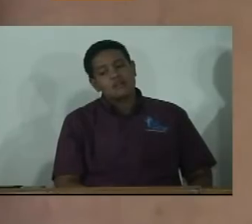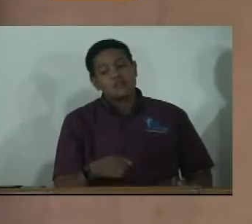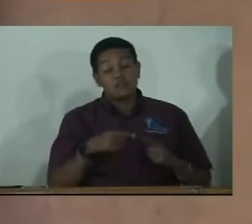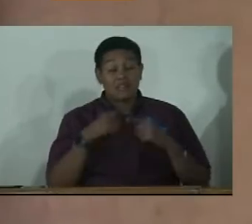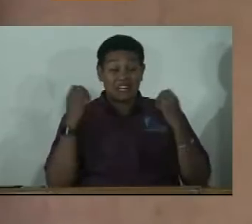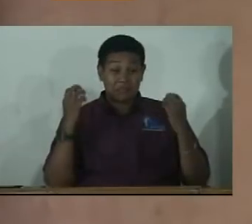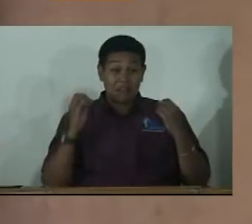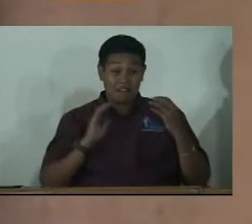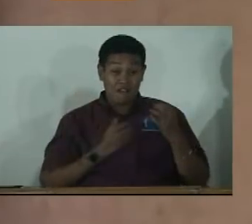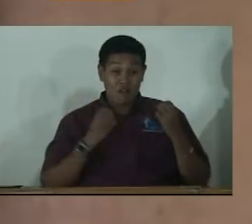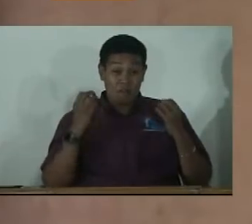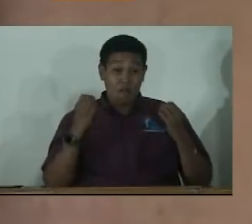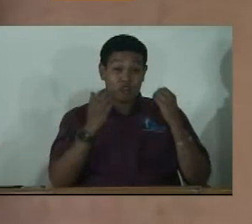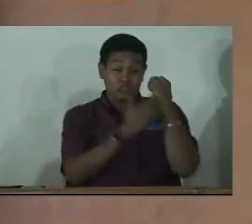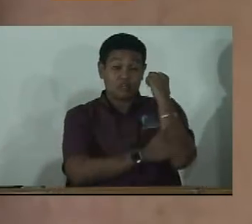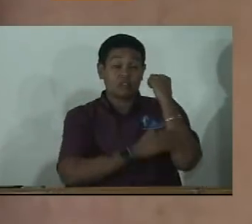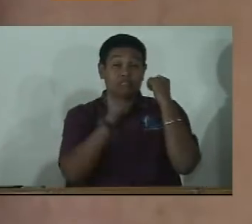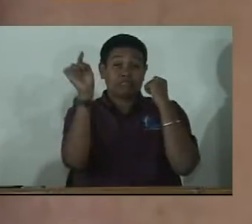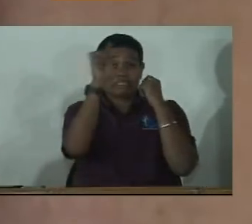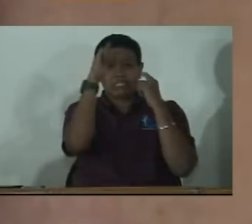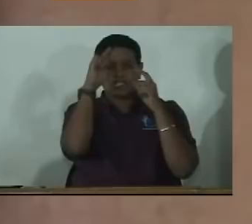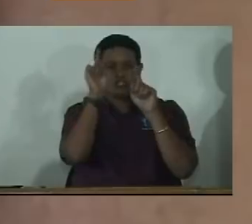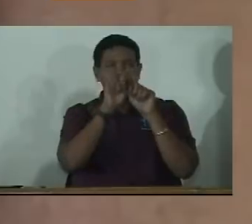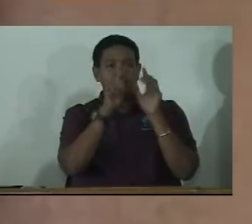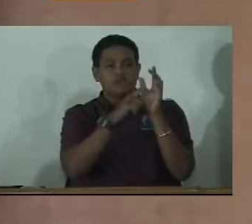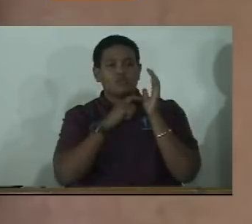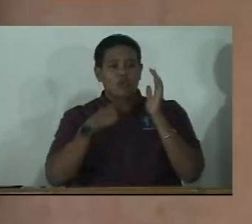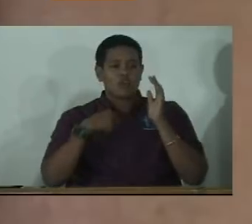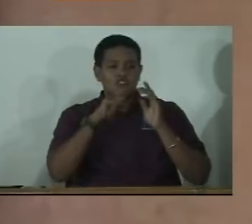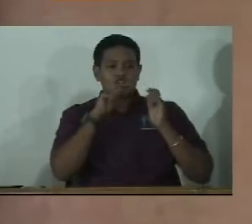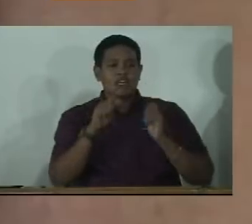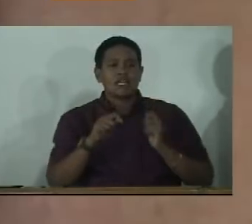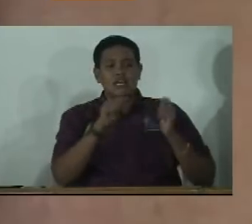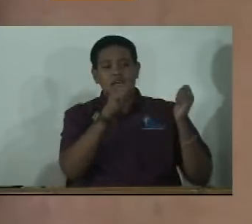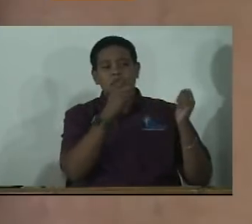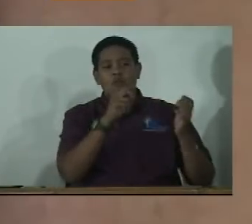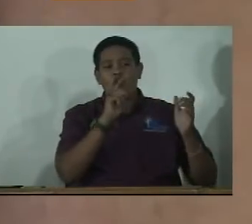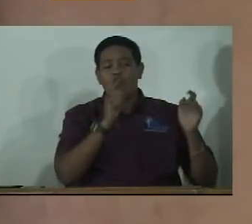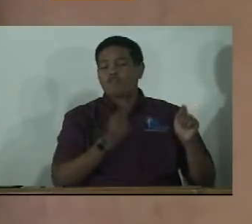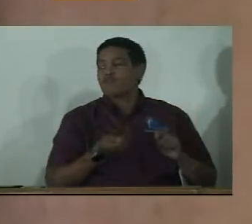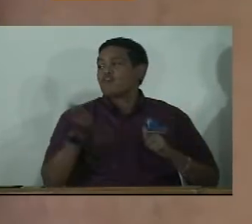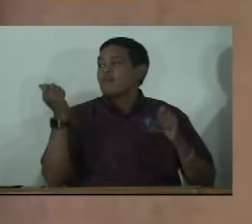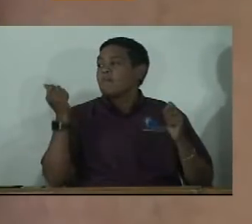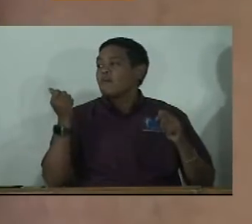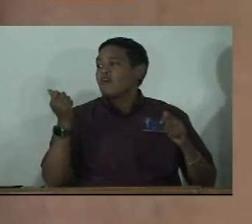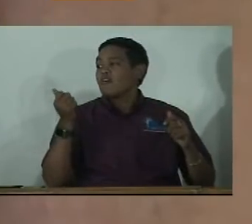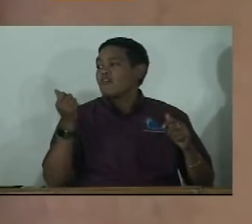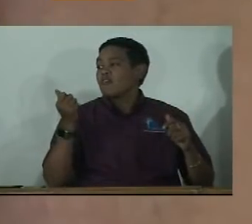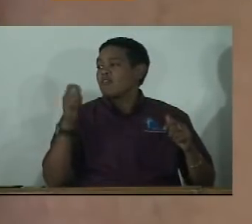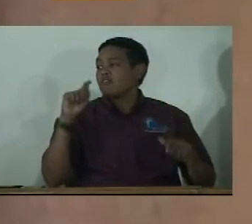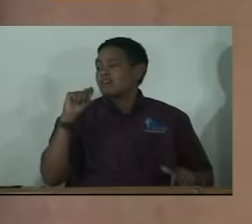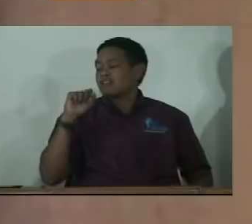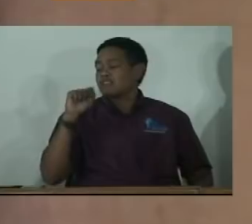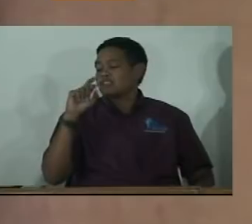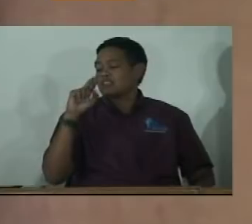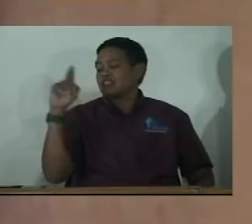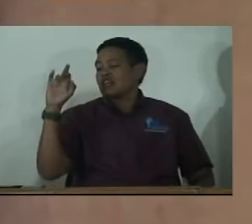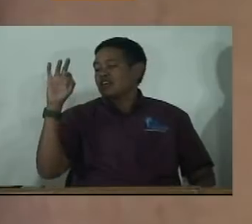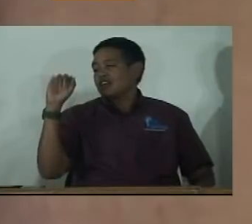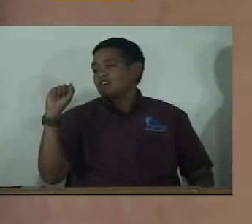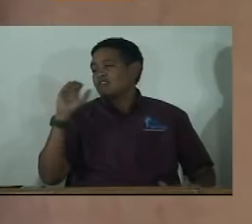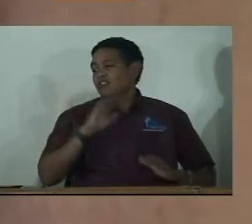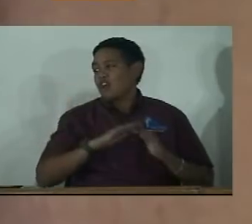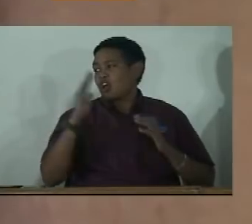agreements required us to either eliminate or drastically remove tariffs on